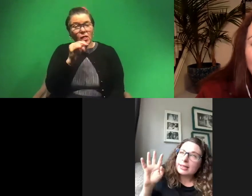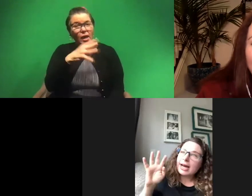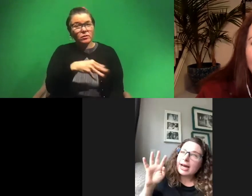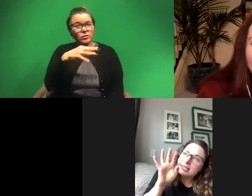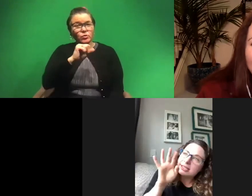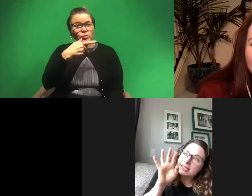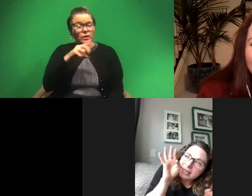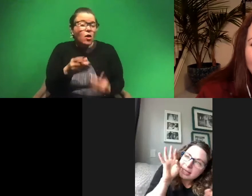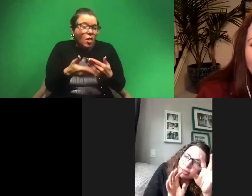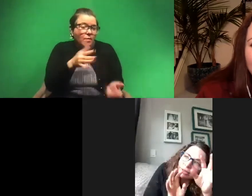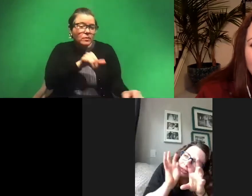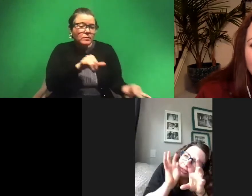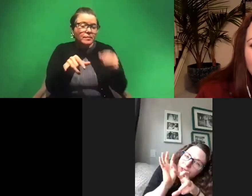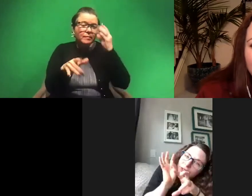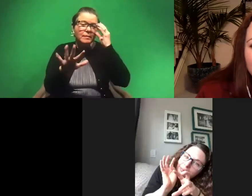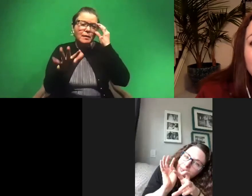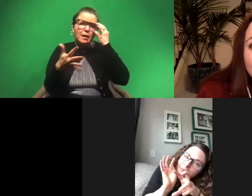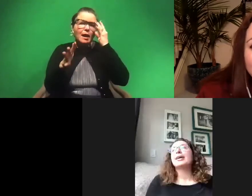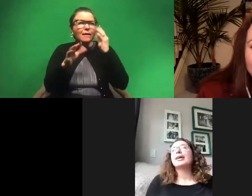I guess kind of, they're like that, a squid shape,